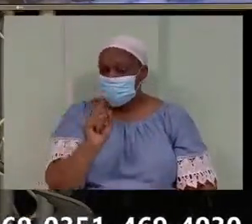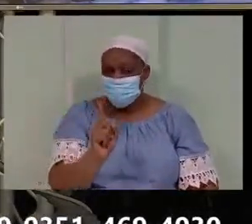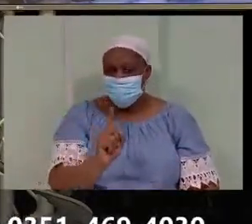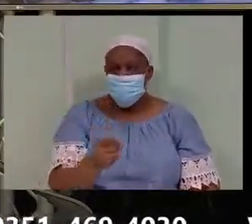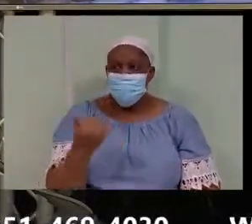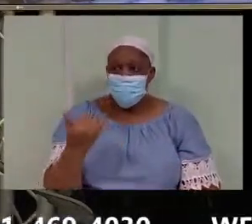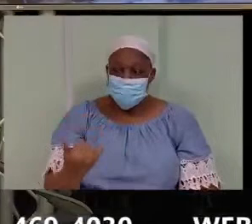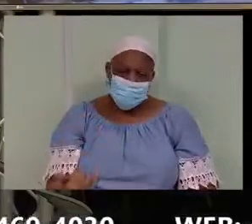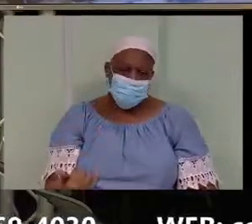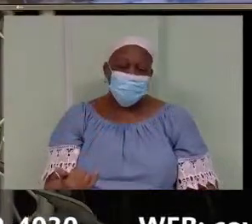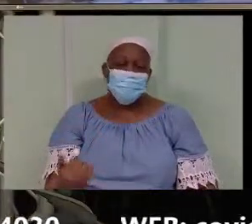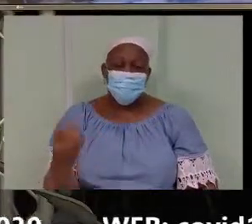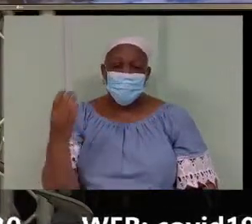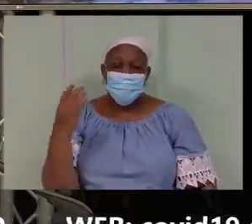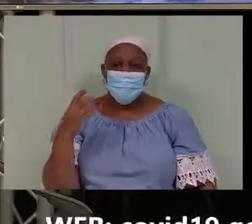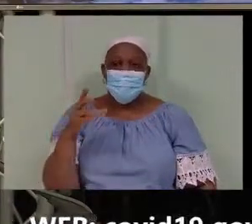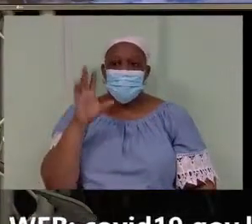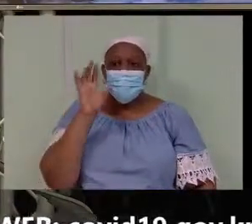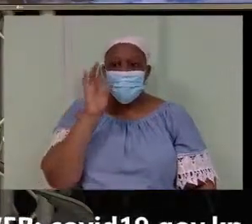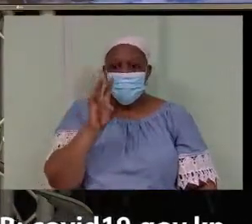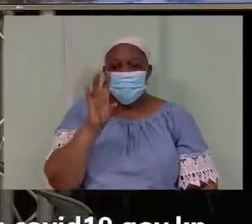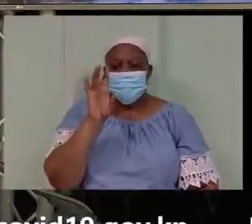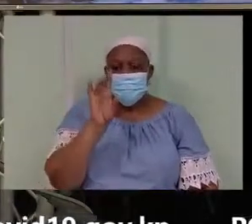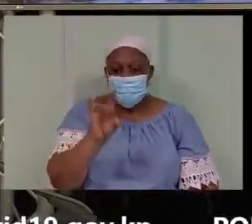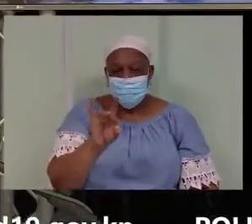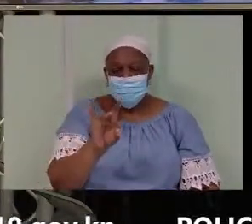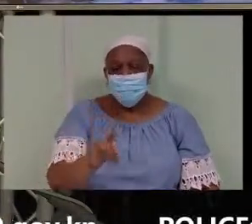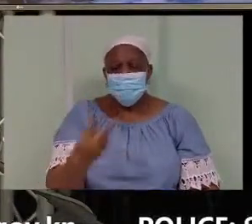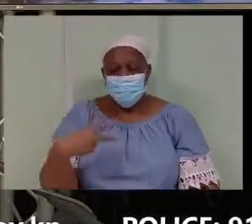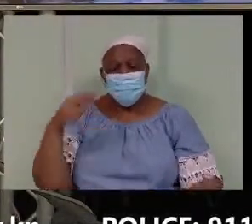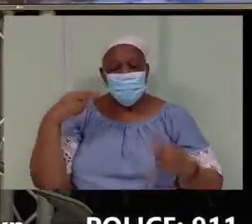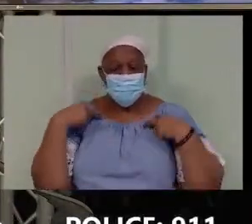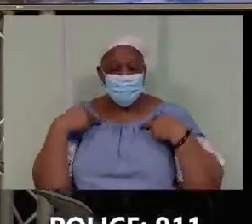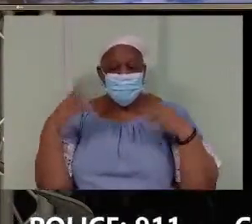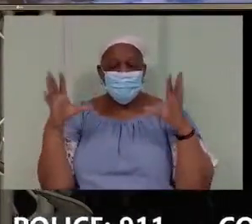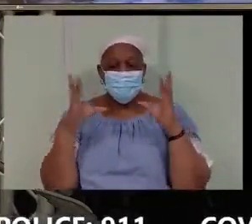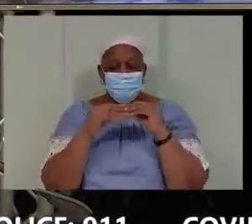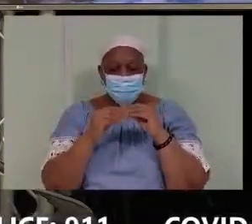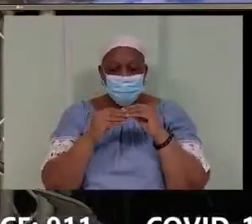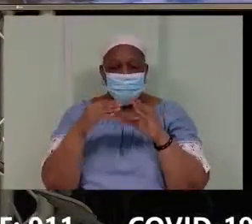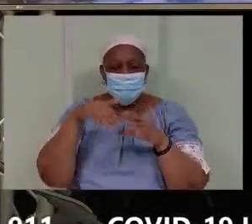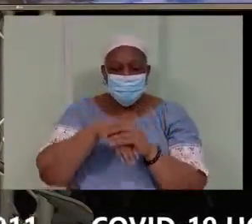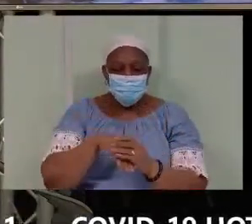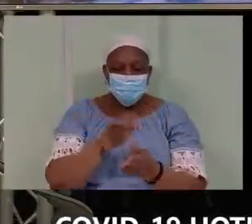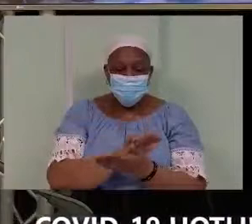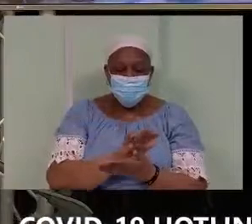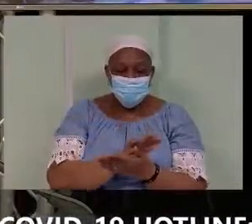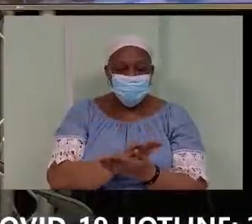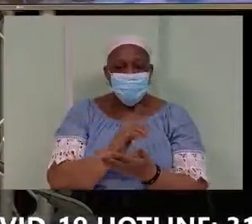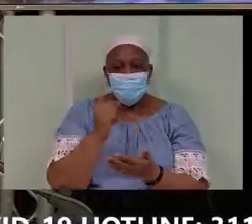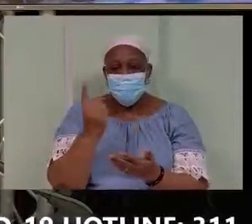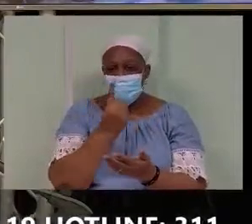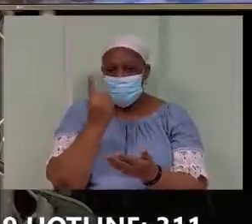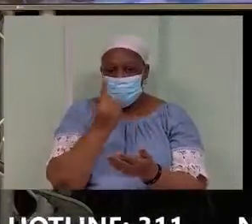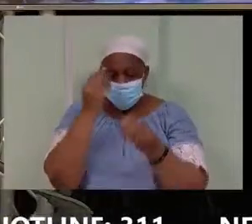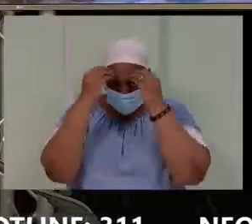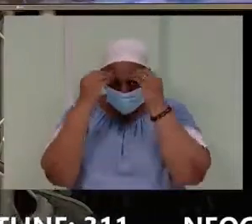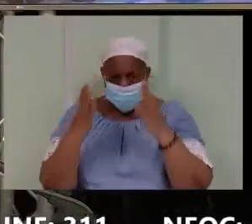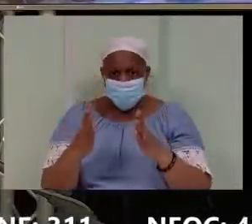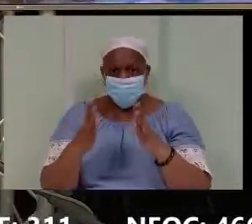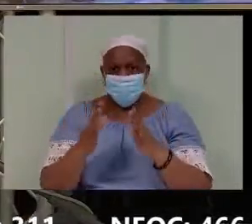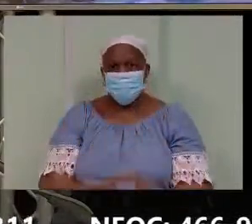in their schools to convene their various meetings, staff meetings, department meetings, subject